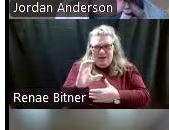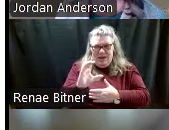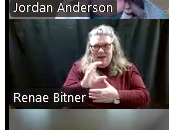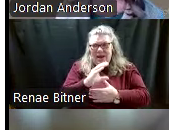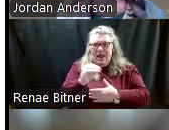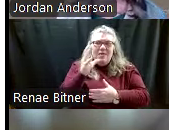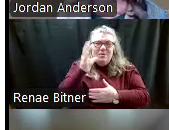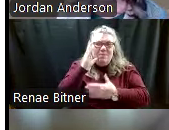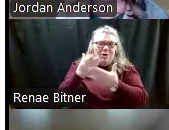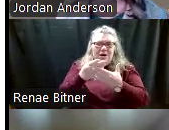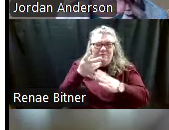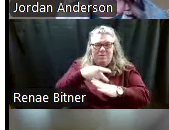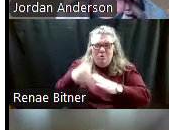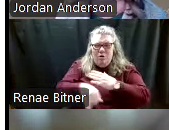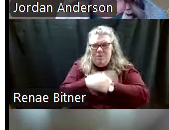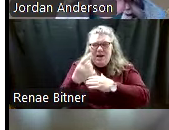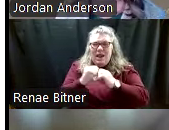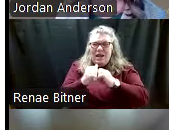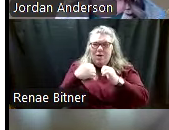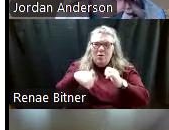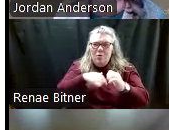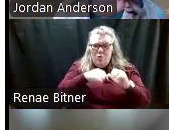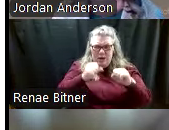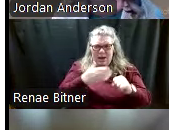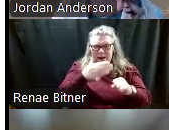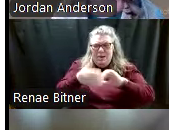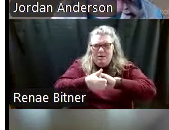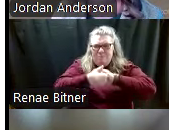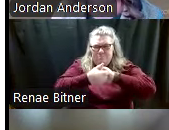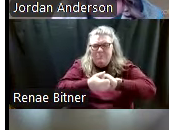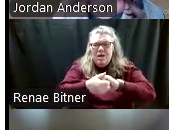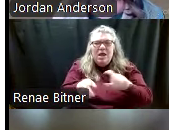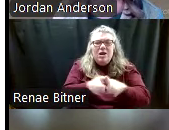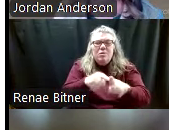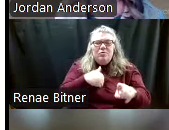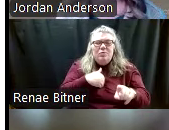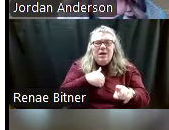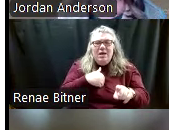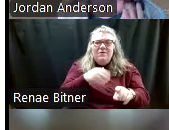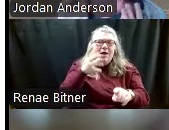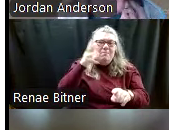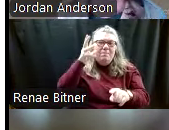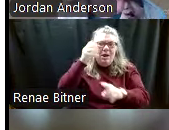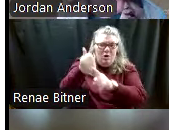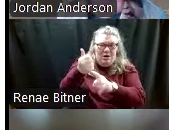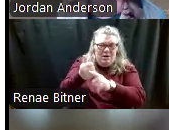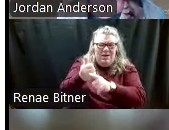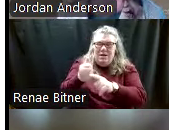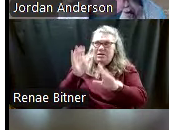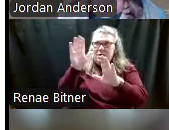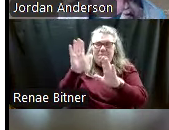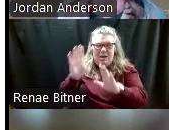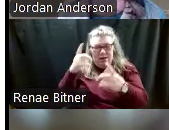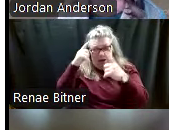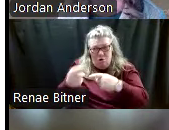the parent-infant program today and how we can better collaborate. And then we also have a parent that is amazing and agreed to